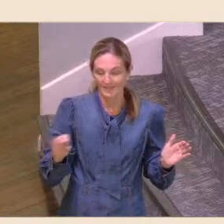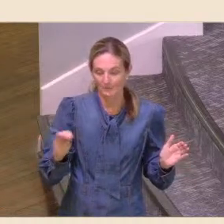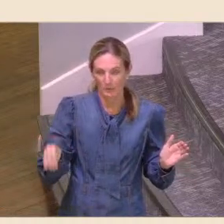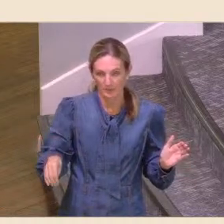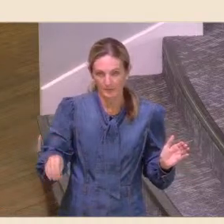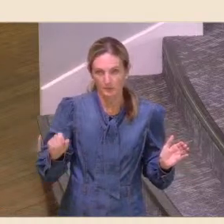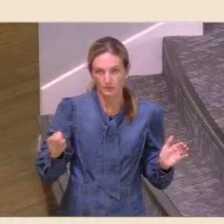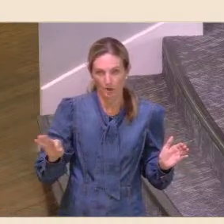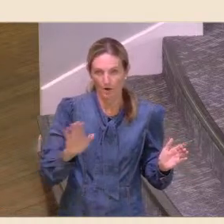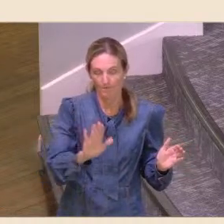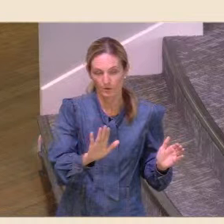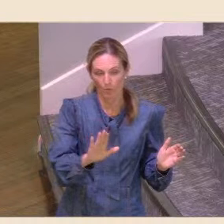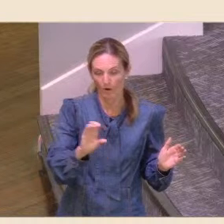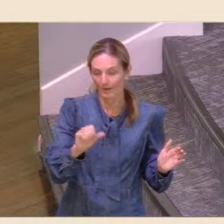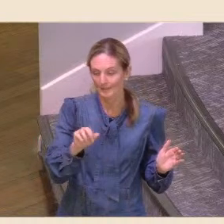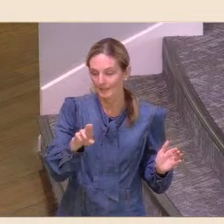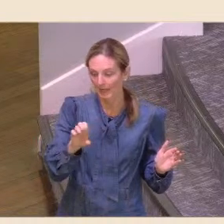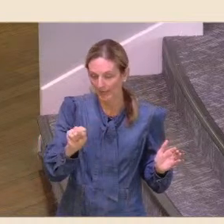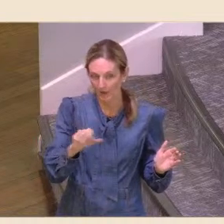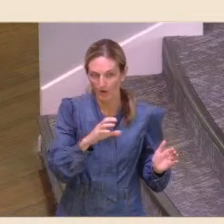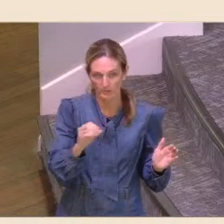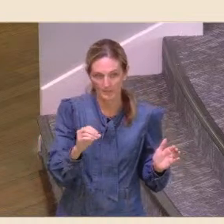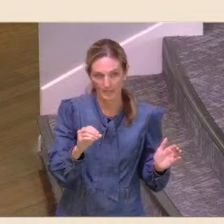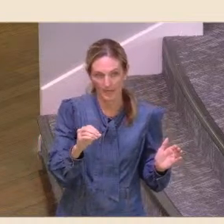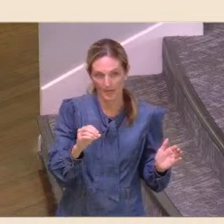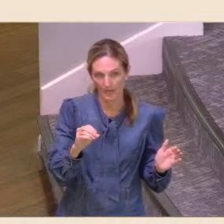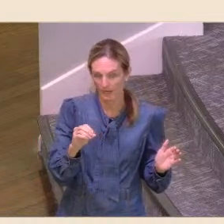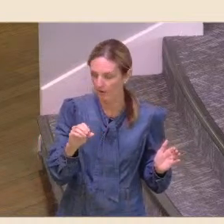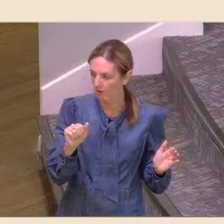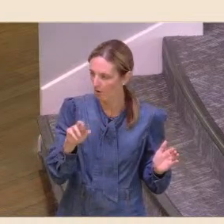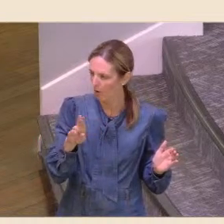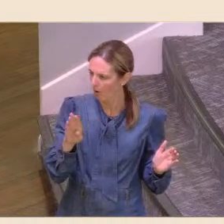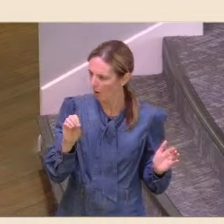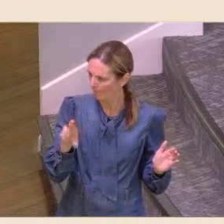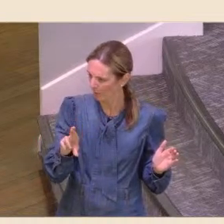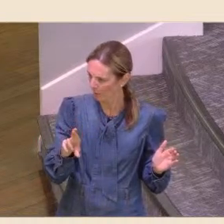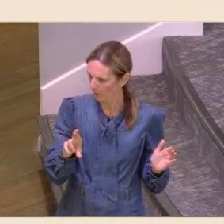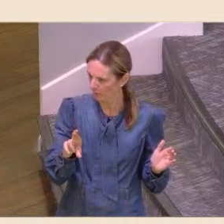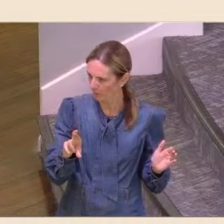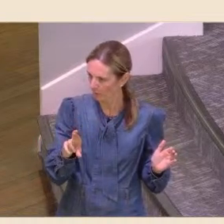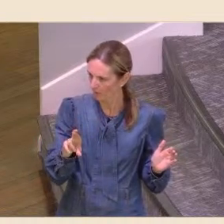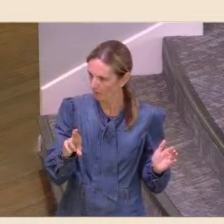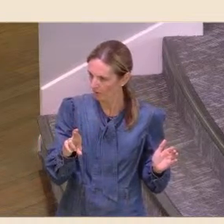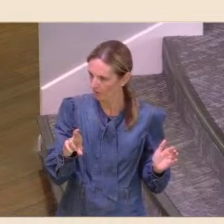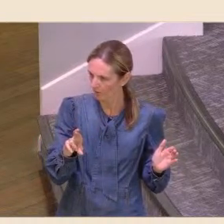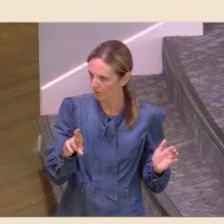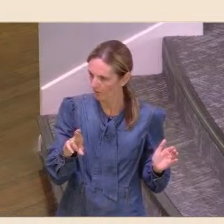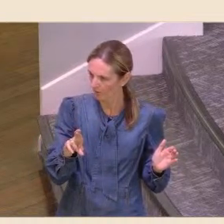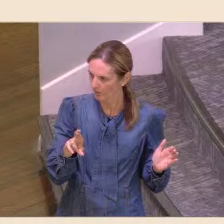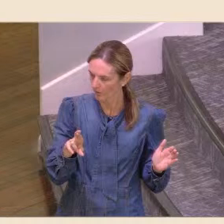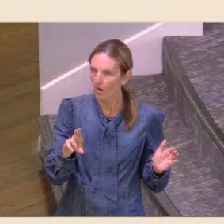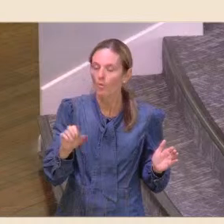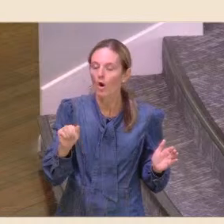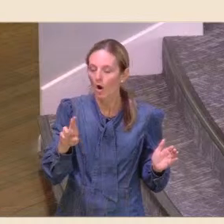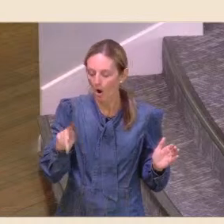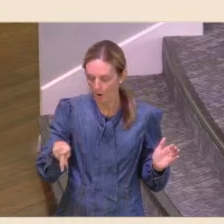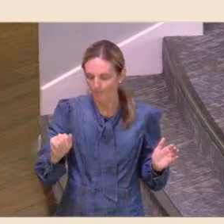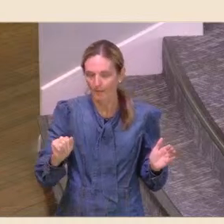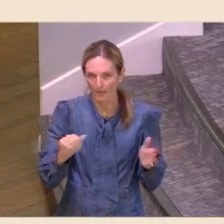of your CARES and ARPA dollars that are being spent. So since we have much more federal program dollars being